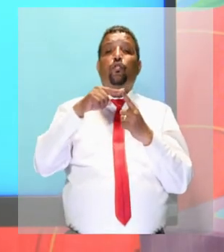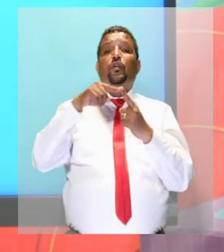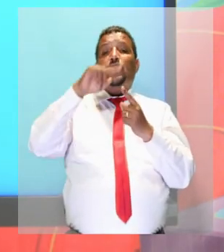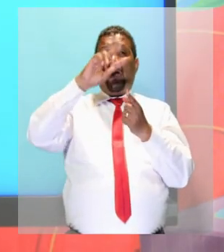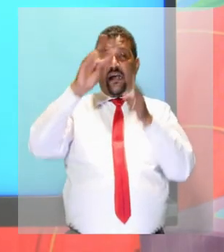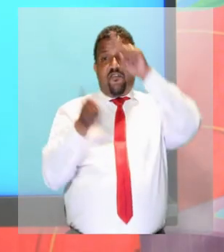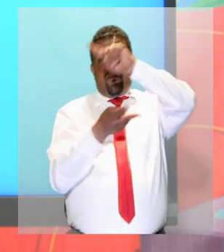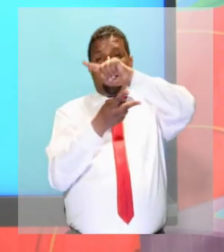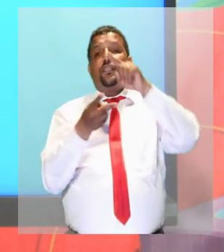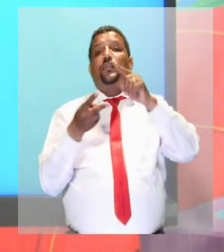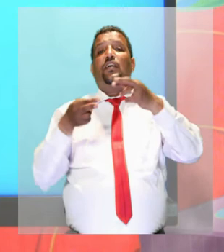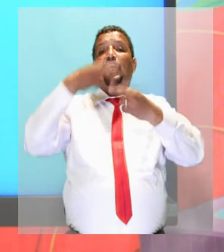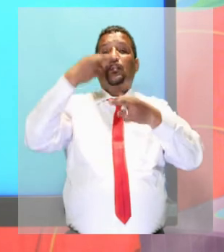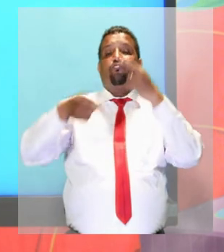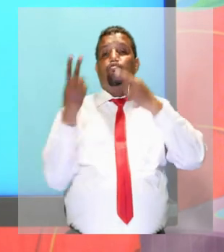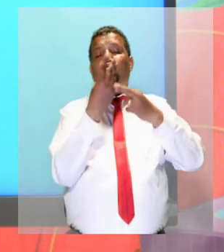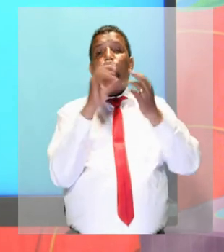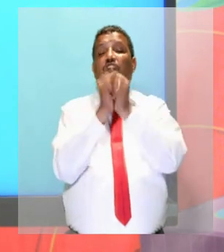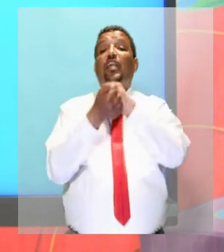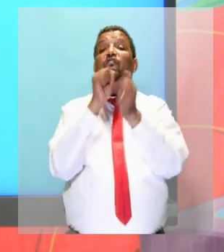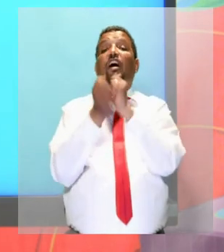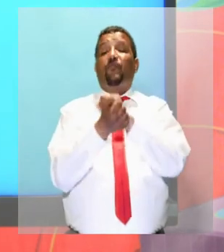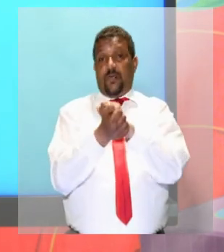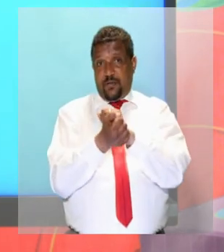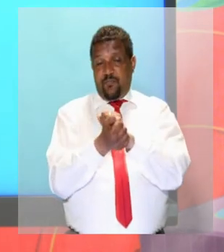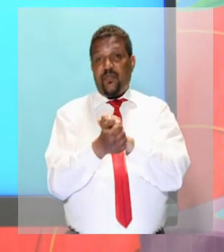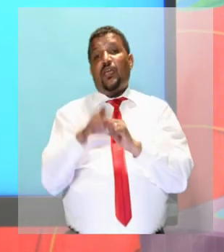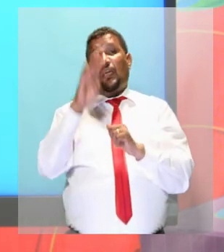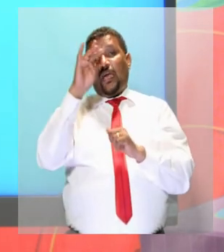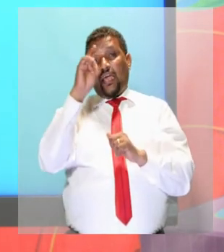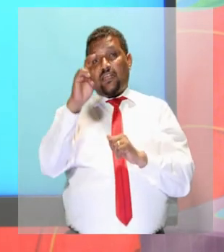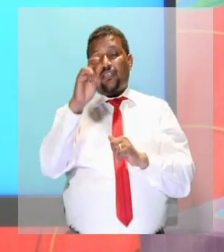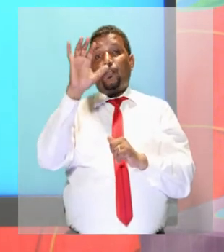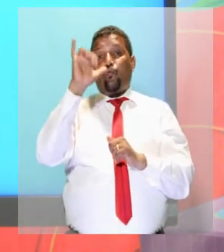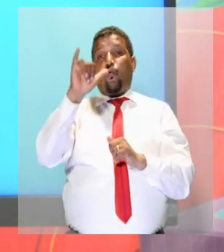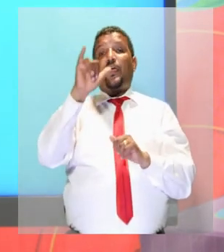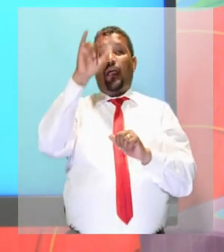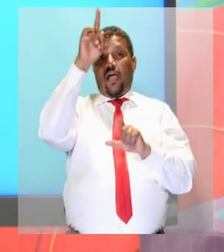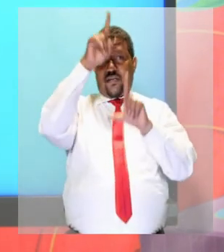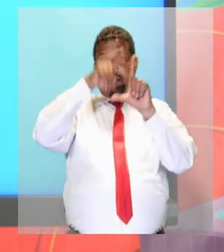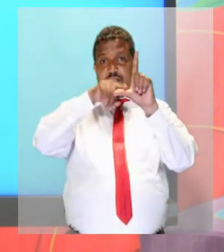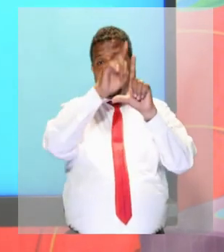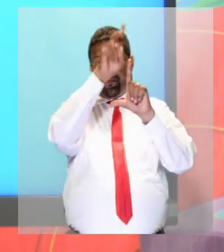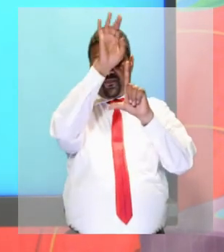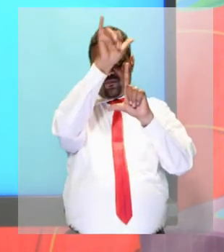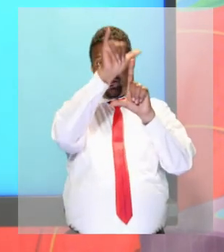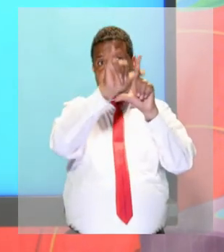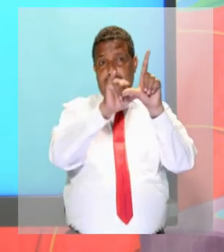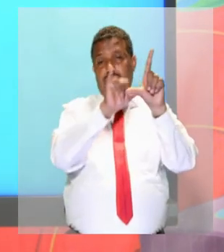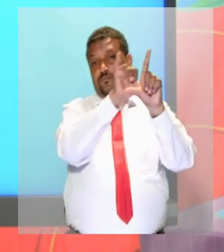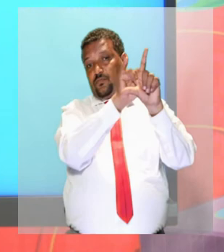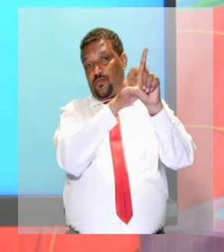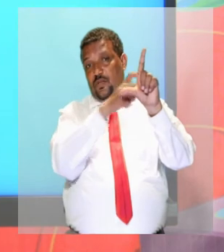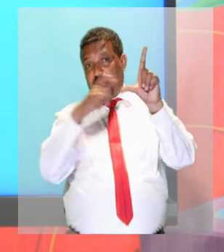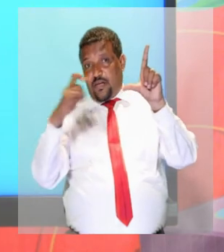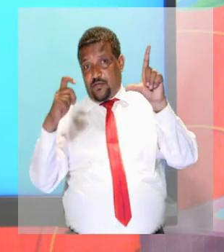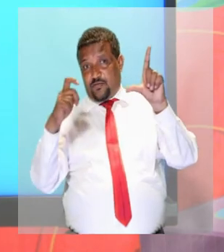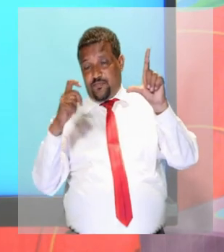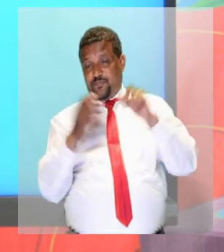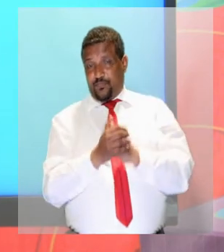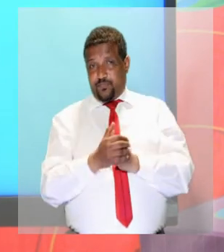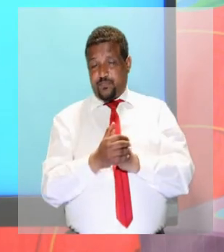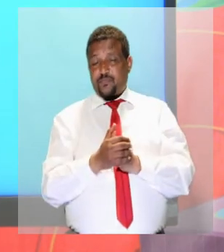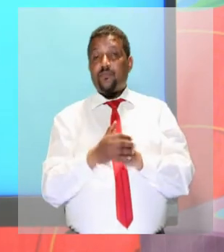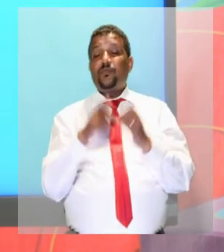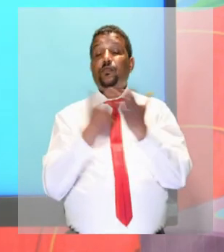relationship between the two variables that are entered in the x and y axes. As we increase consumption